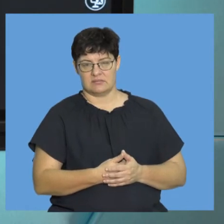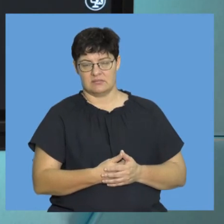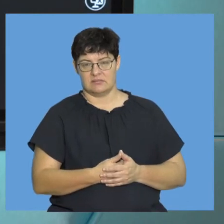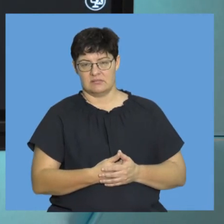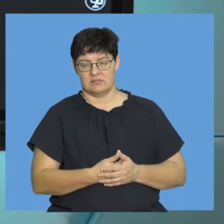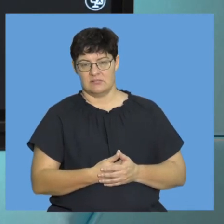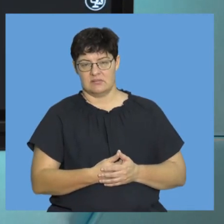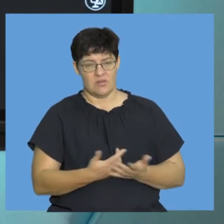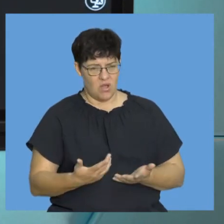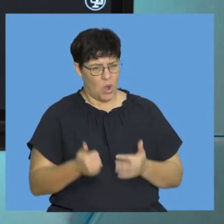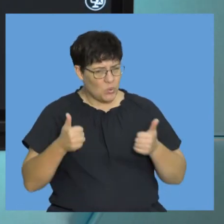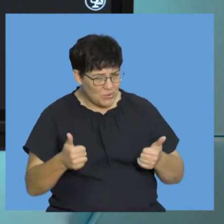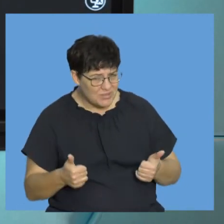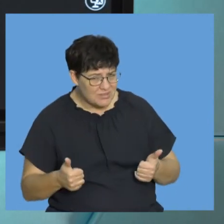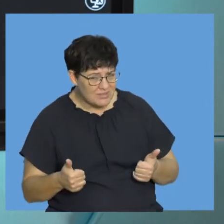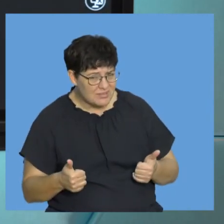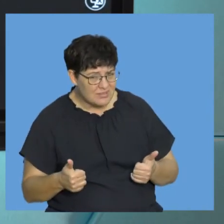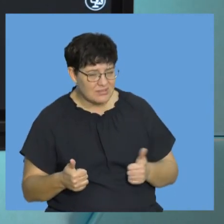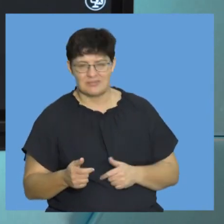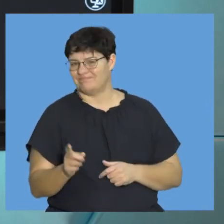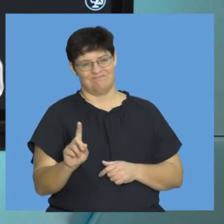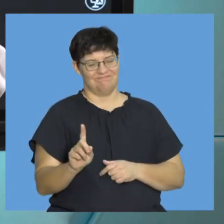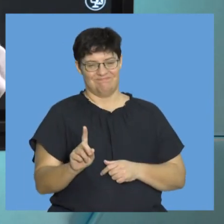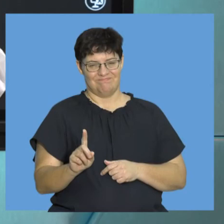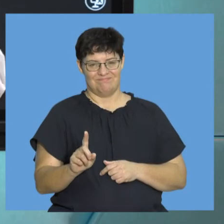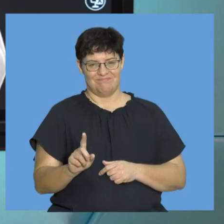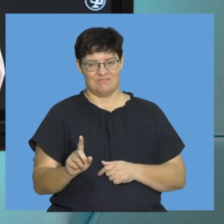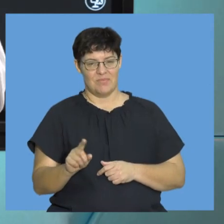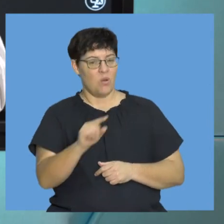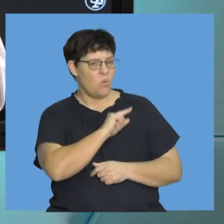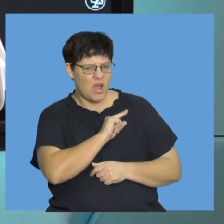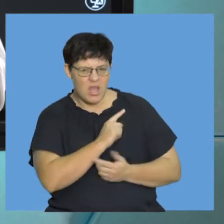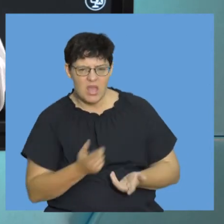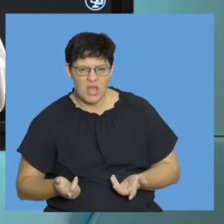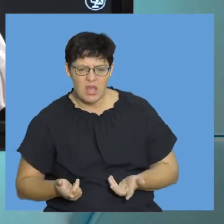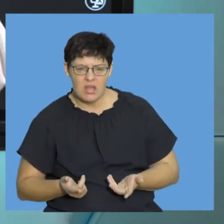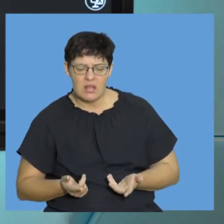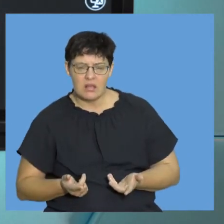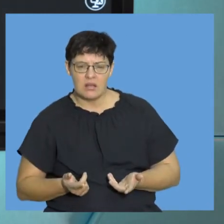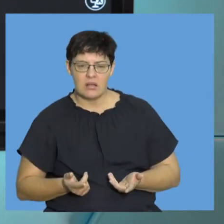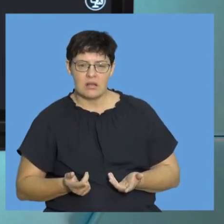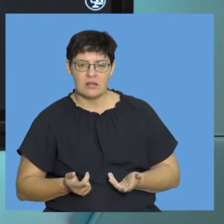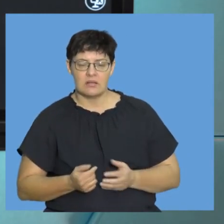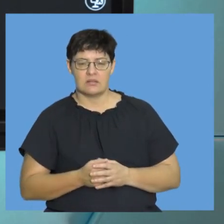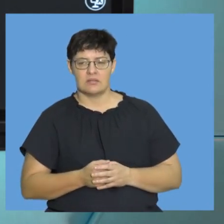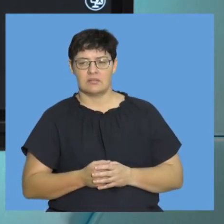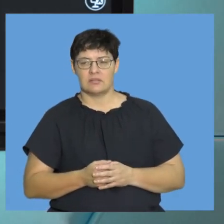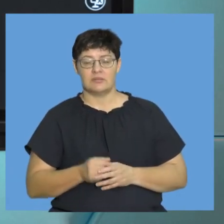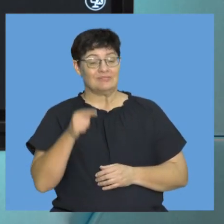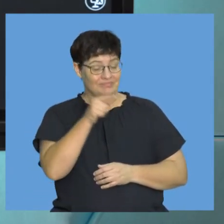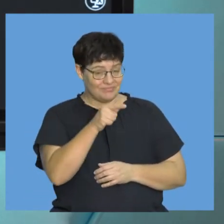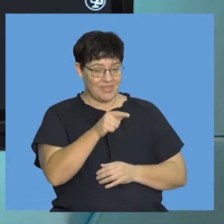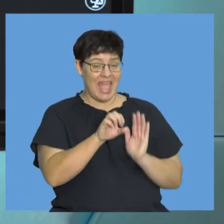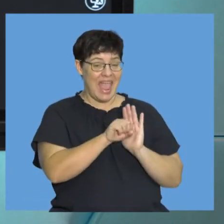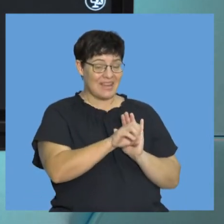rand. Is that a good thing? Not necessarily. Why not? You will notice in this